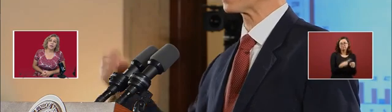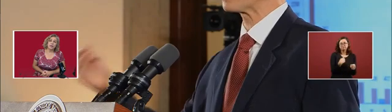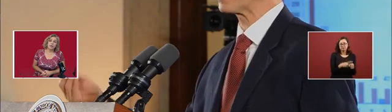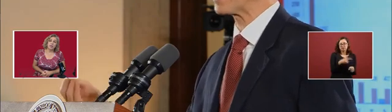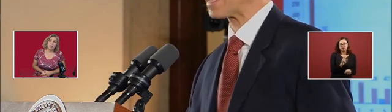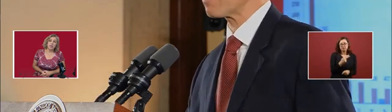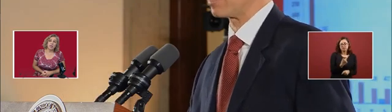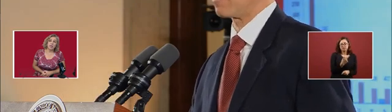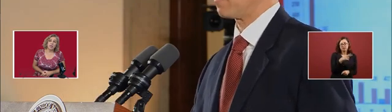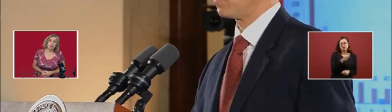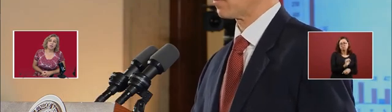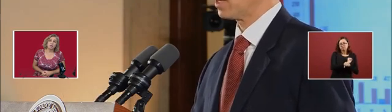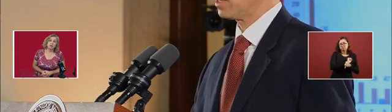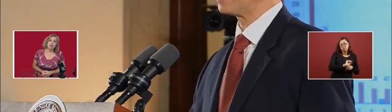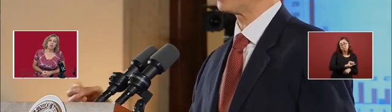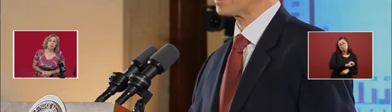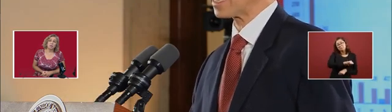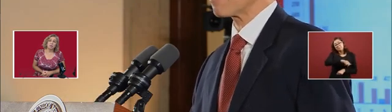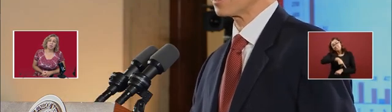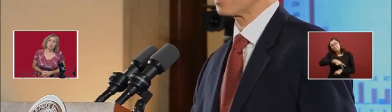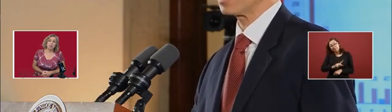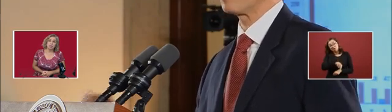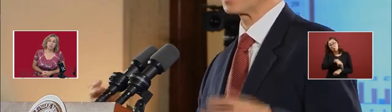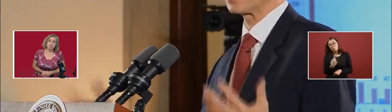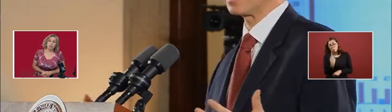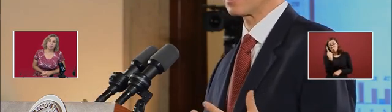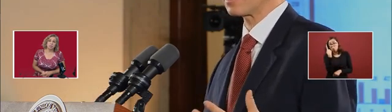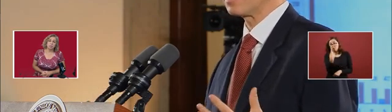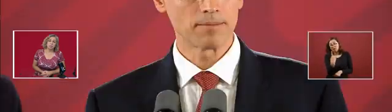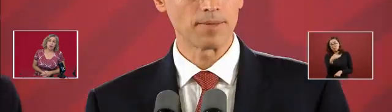department, because the moment that you have it,